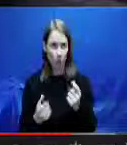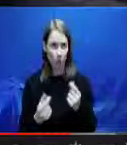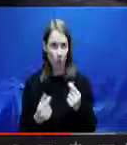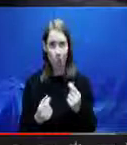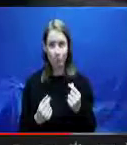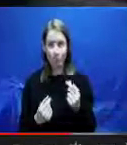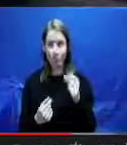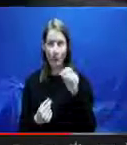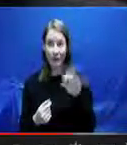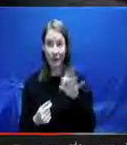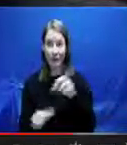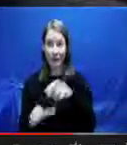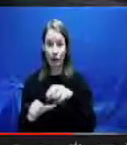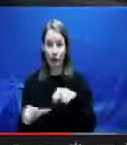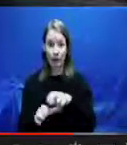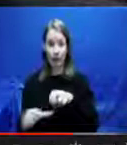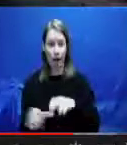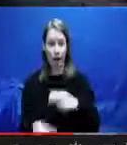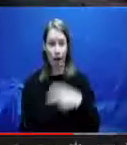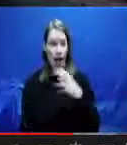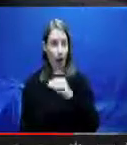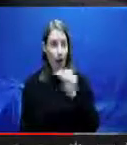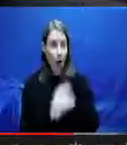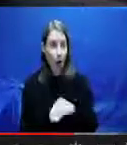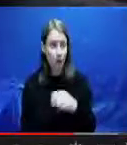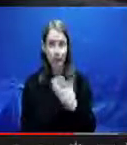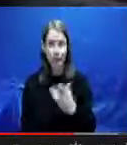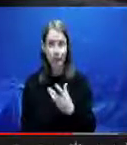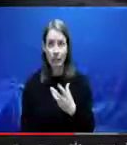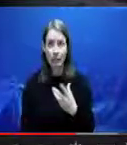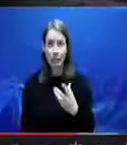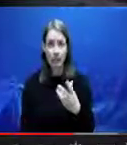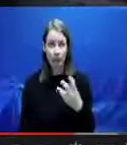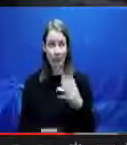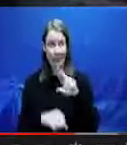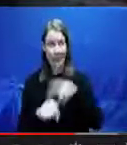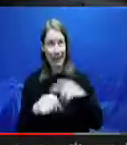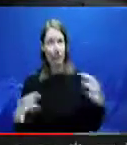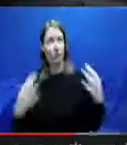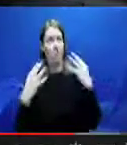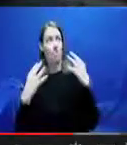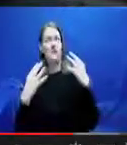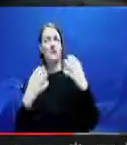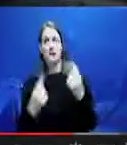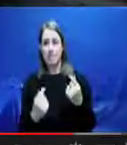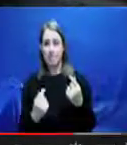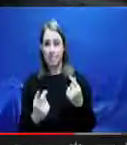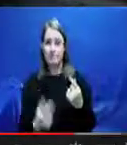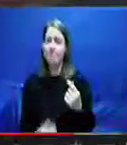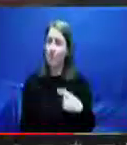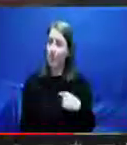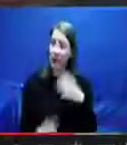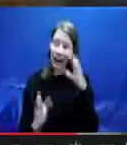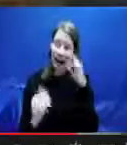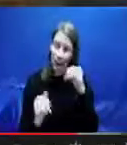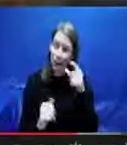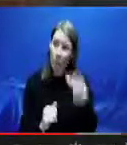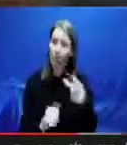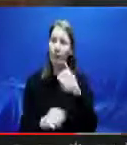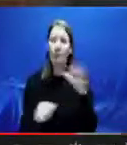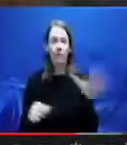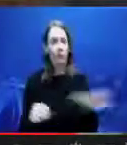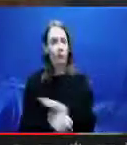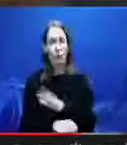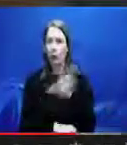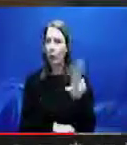in the sense that it's a national reform and it has a tremendous amount of political support behind it. I'm also a little